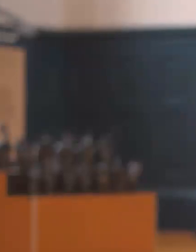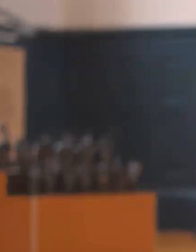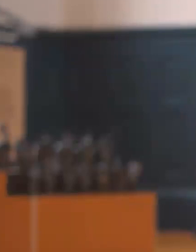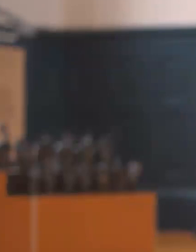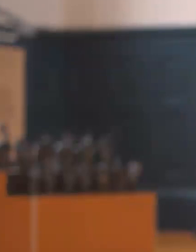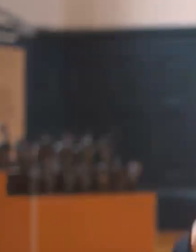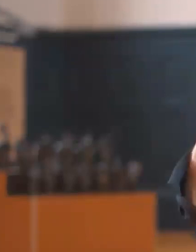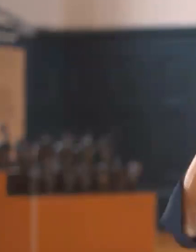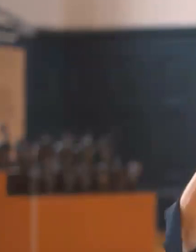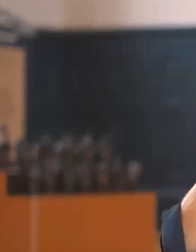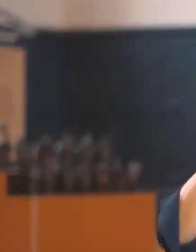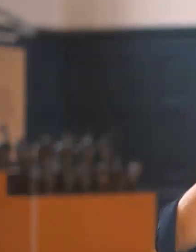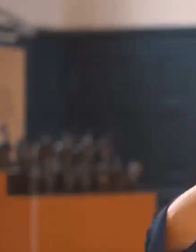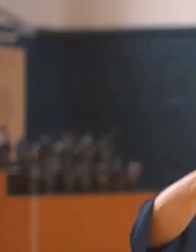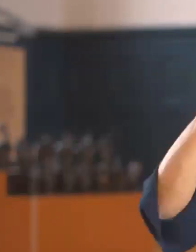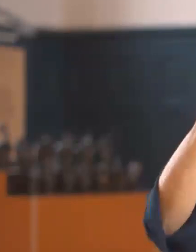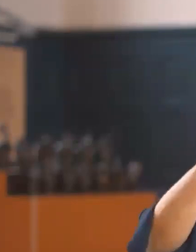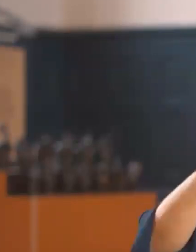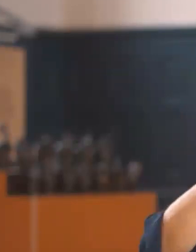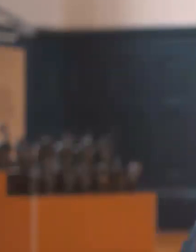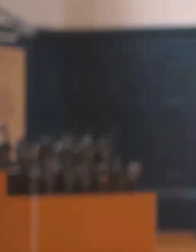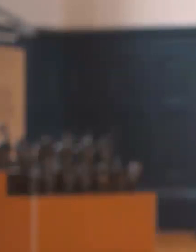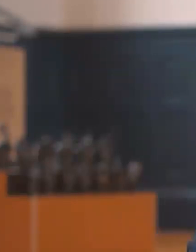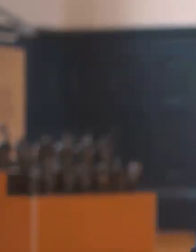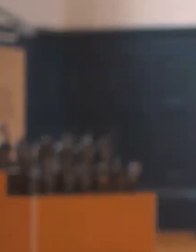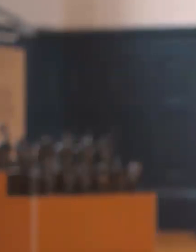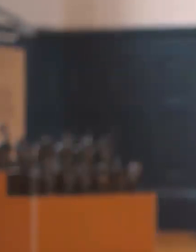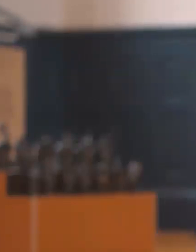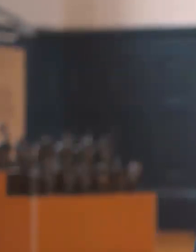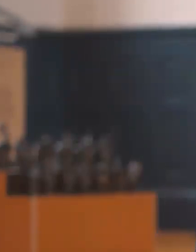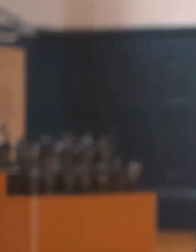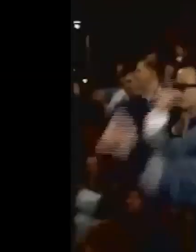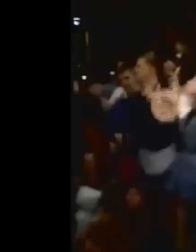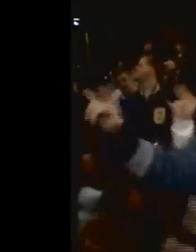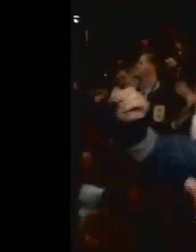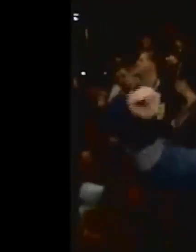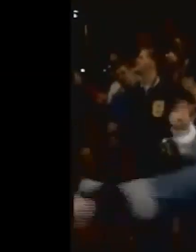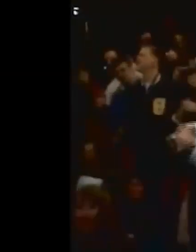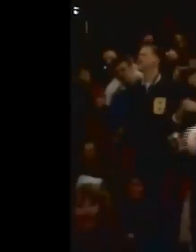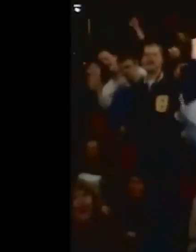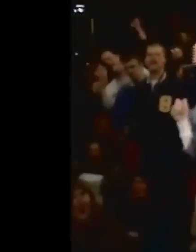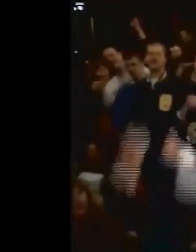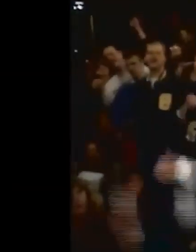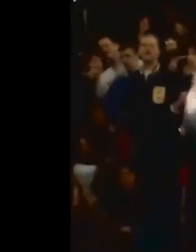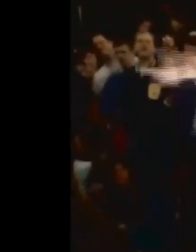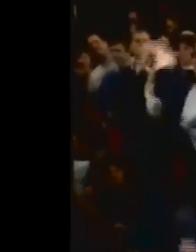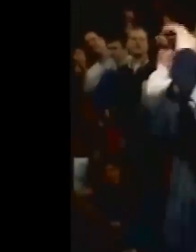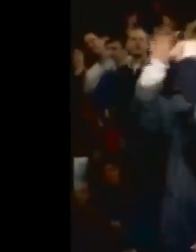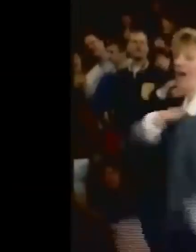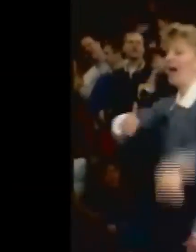place, to advance educational opportunities, to advance the lives of people who were deaf.